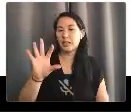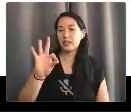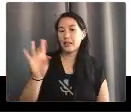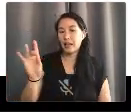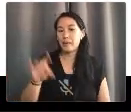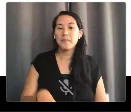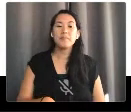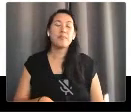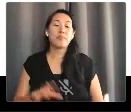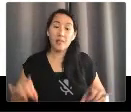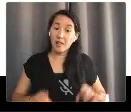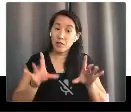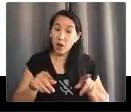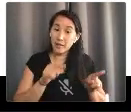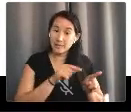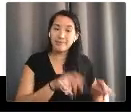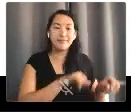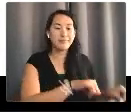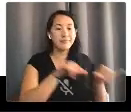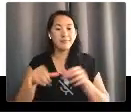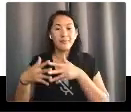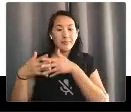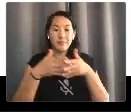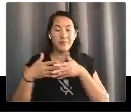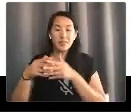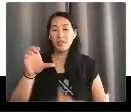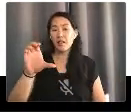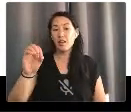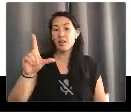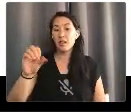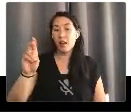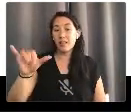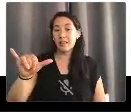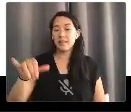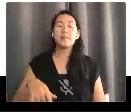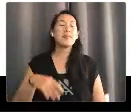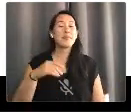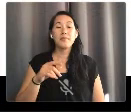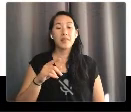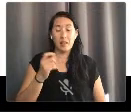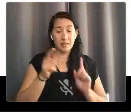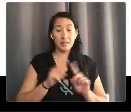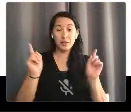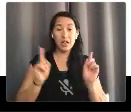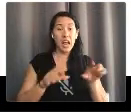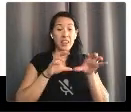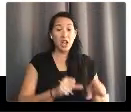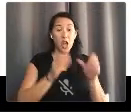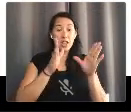Australia, like America, I would argue, is a colony. And unlike other countries, the colonizers never